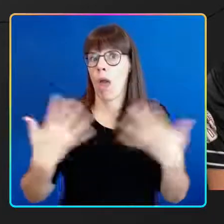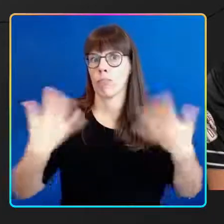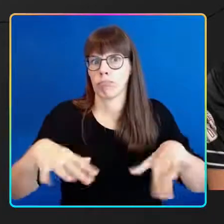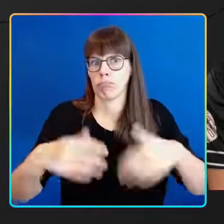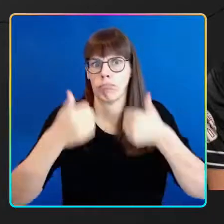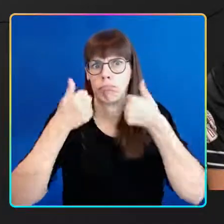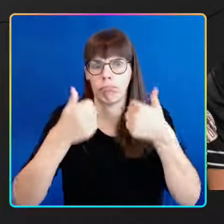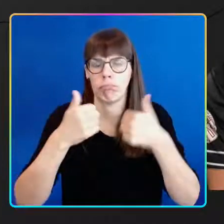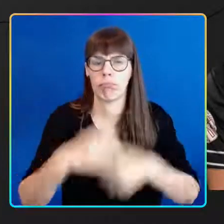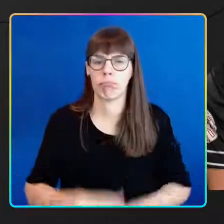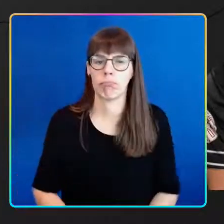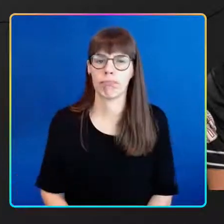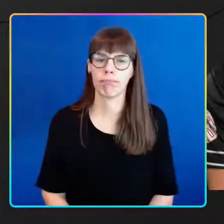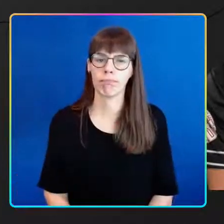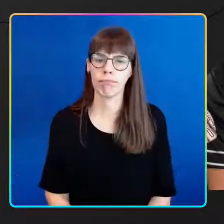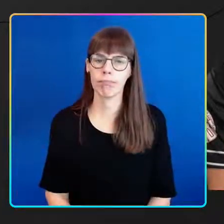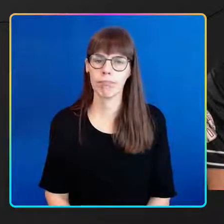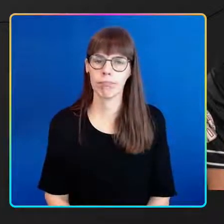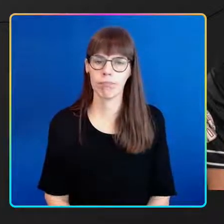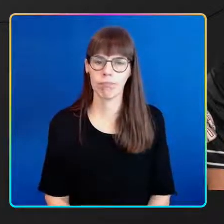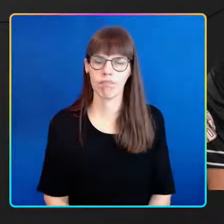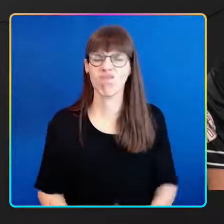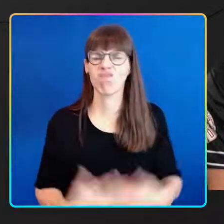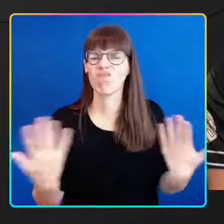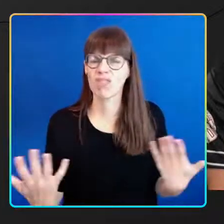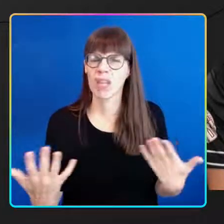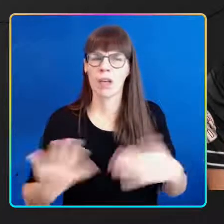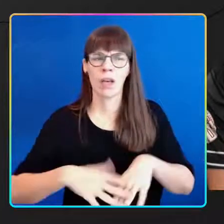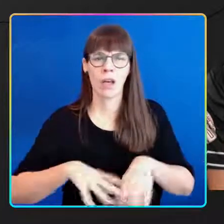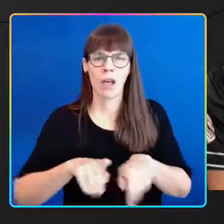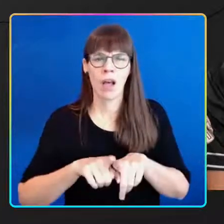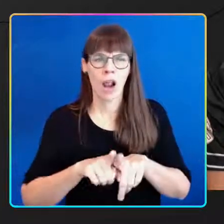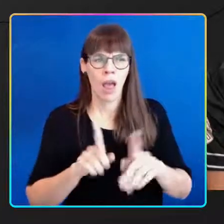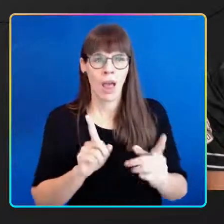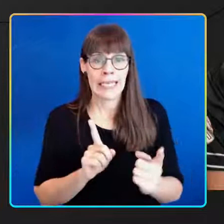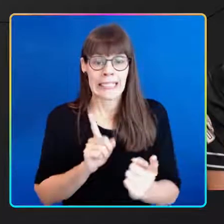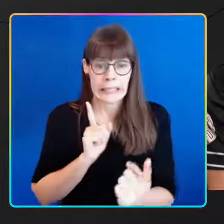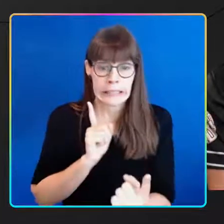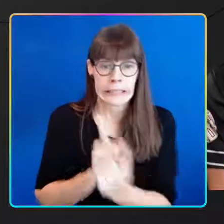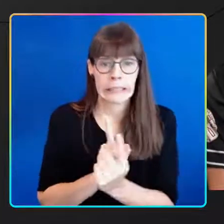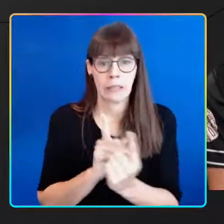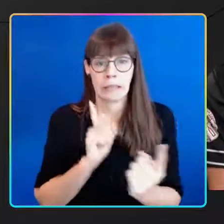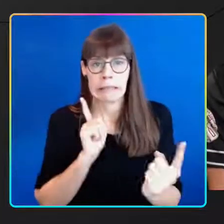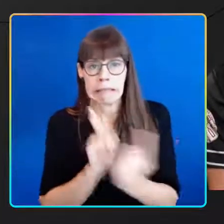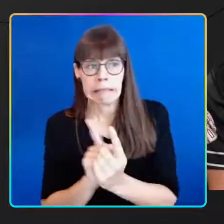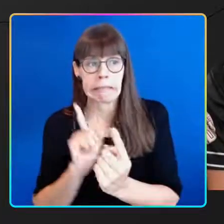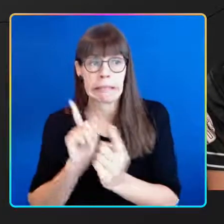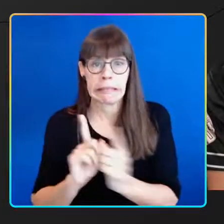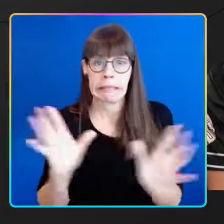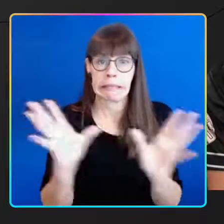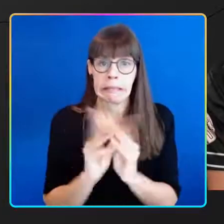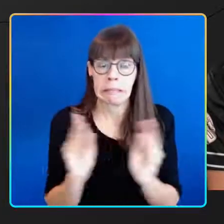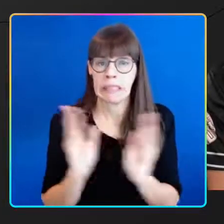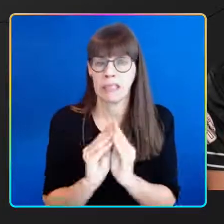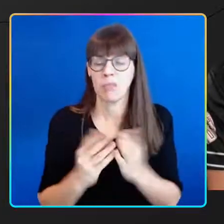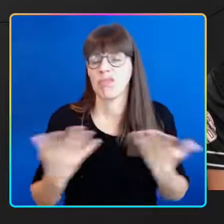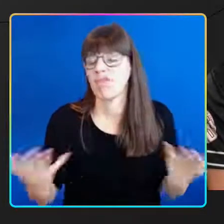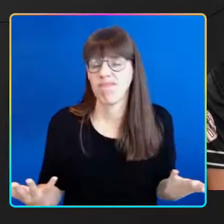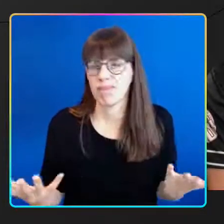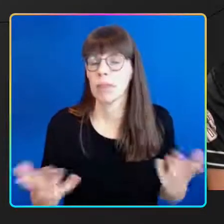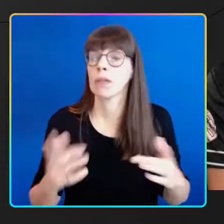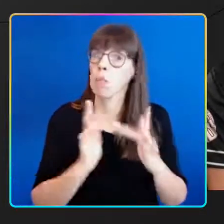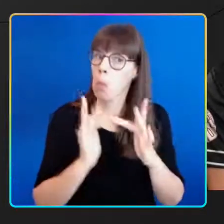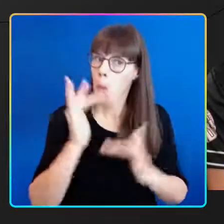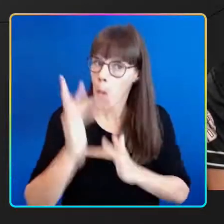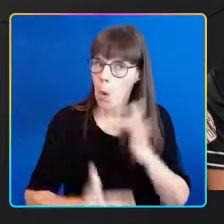it's difficult to see each other. It's difficult to have meetings regularly. So maybe one thing that you have is this catch